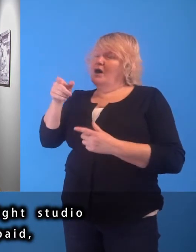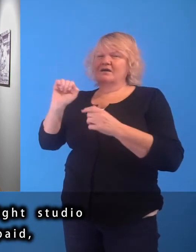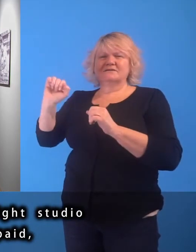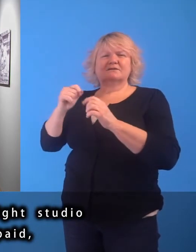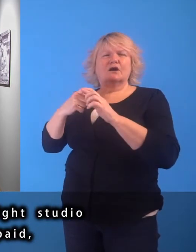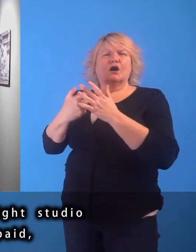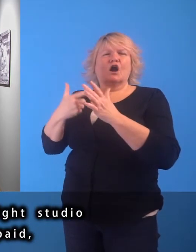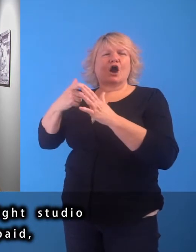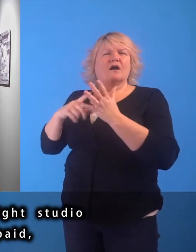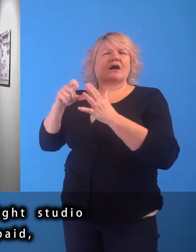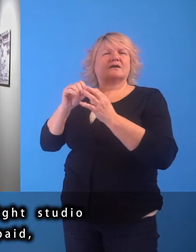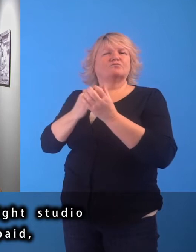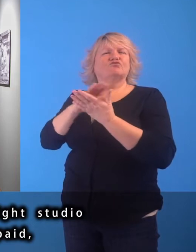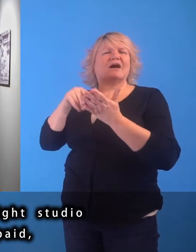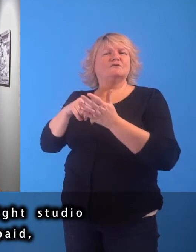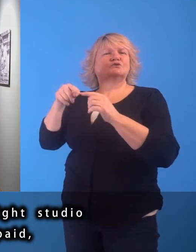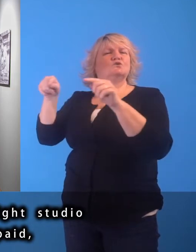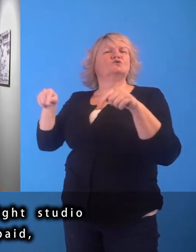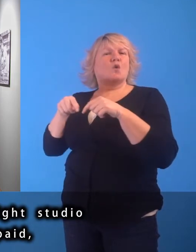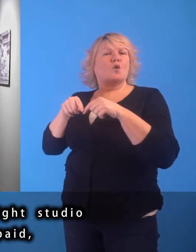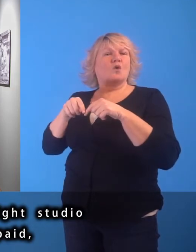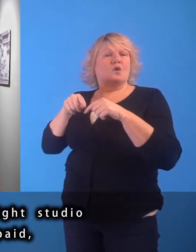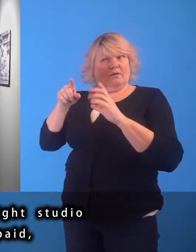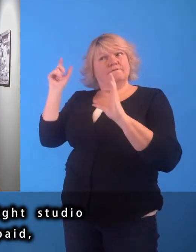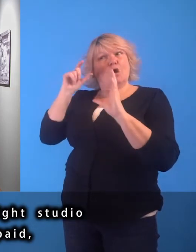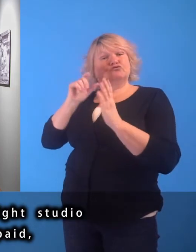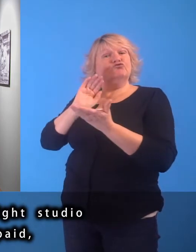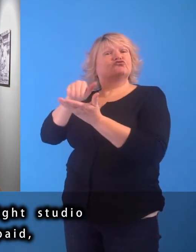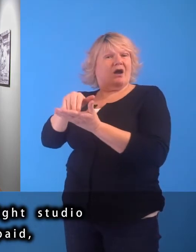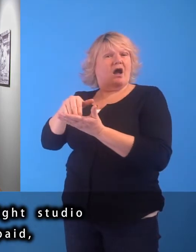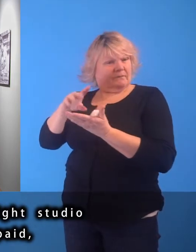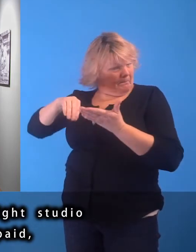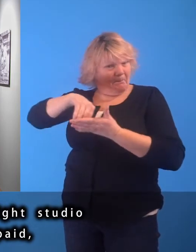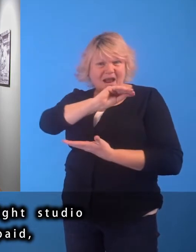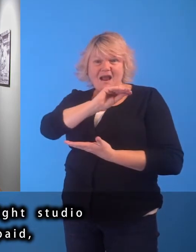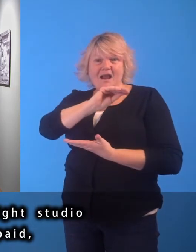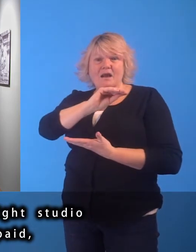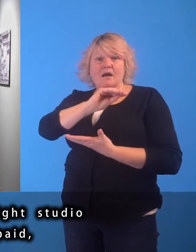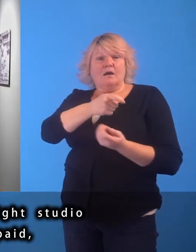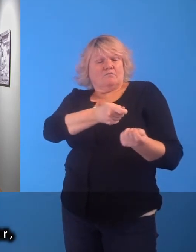Those who came to his Kirkcudbright studio to be photographed were paid,